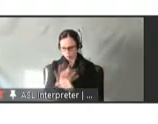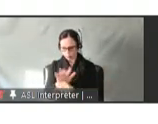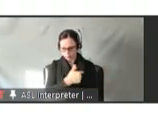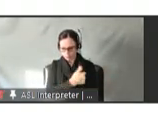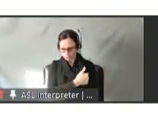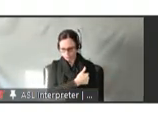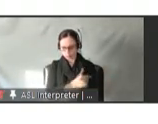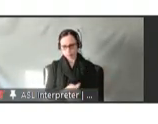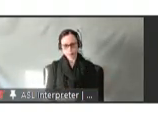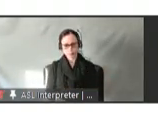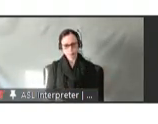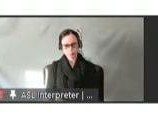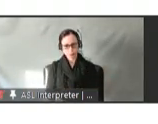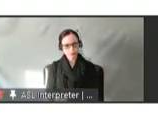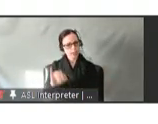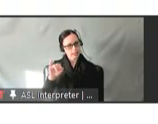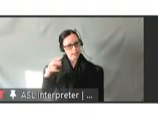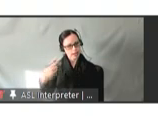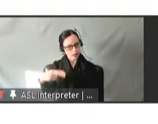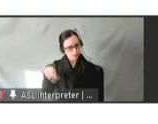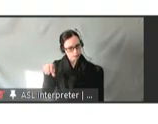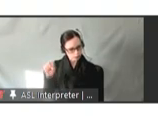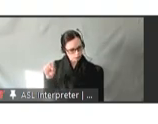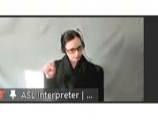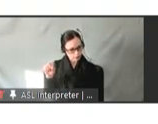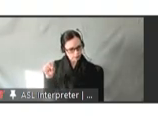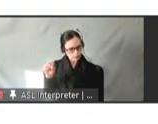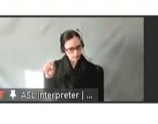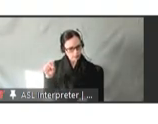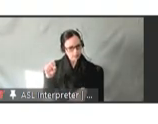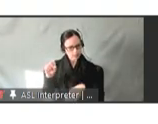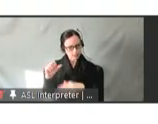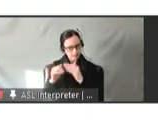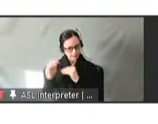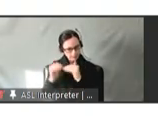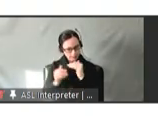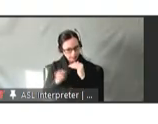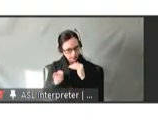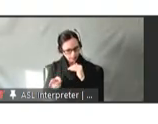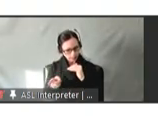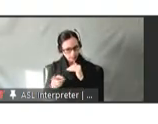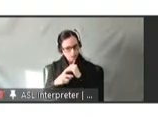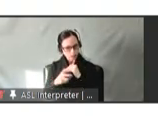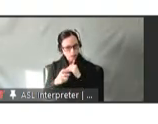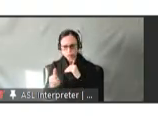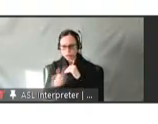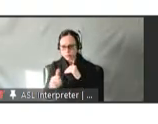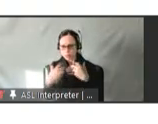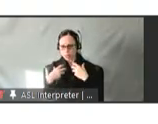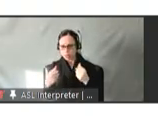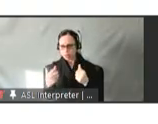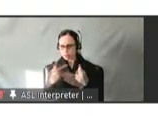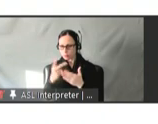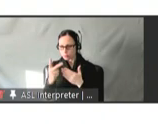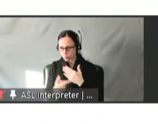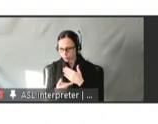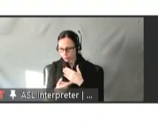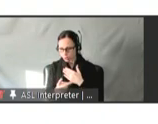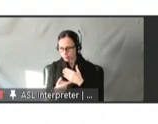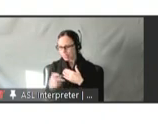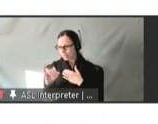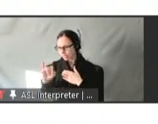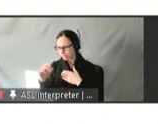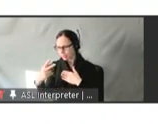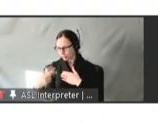vaccines within the Indian Health Service operated facilities, the tribal health programs, and other Indian organizations. As